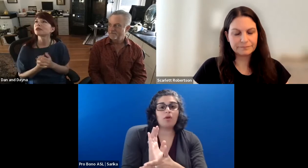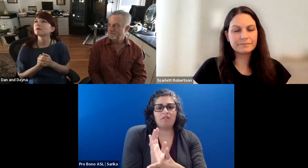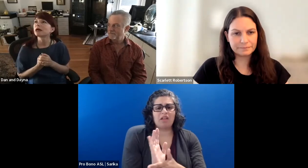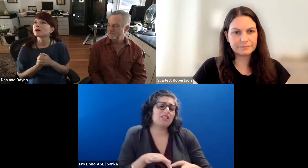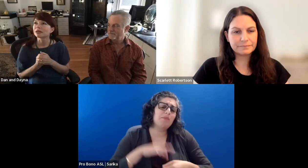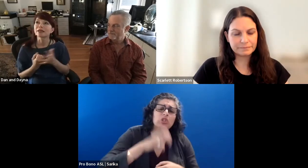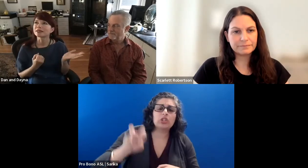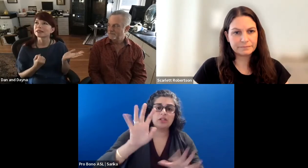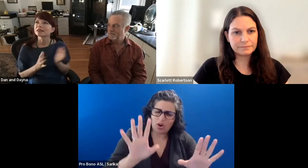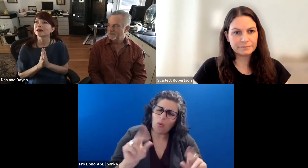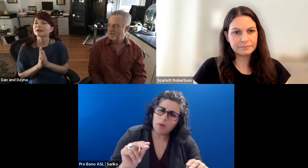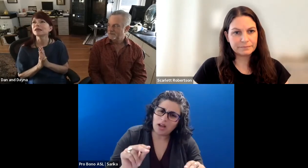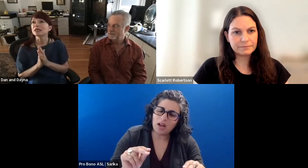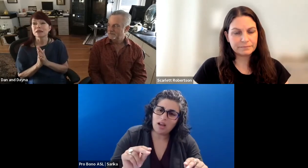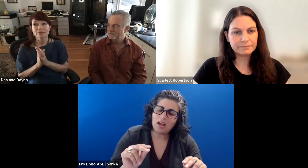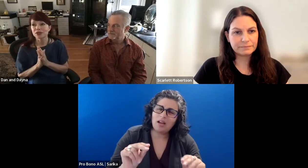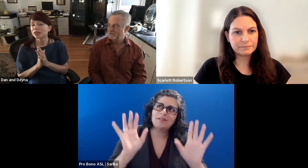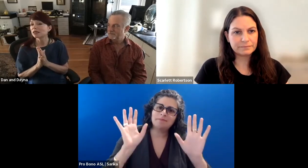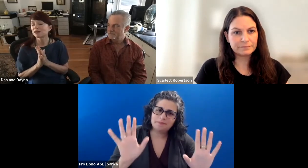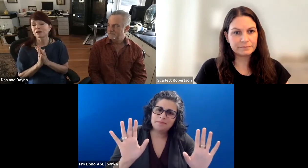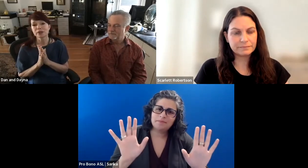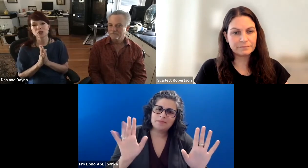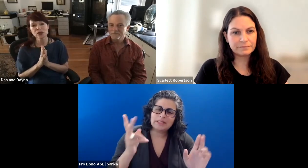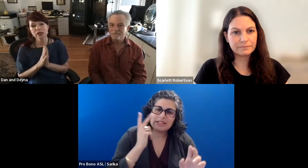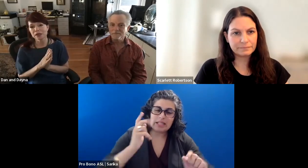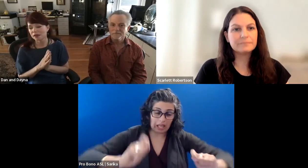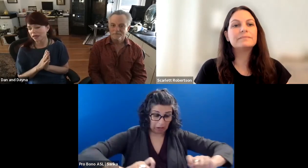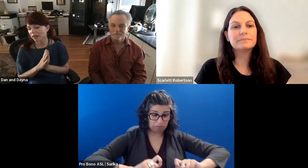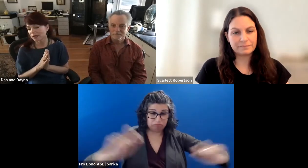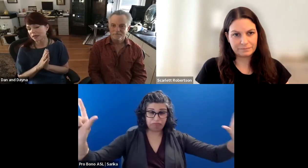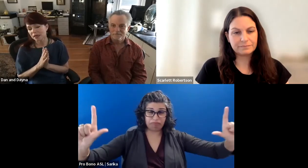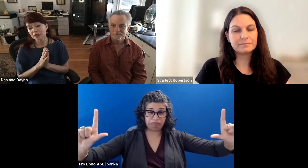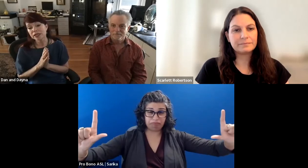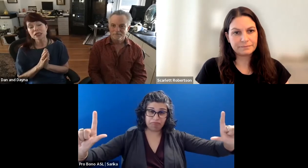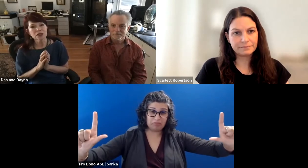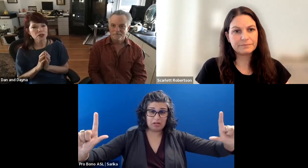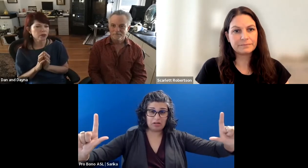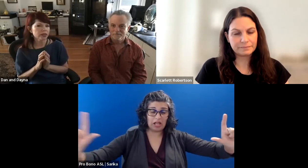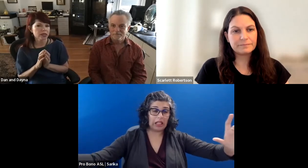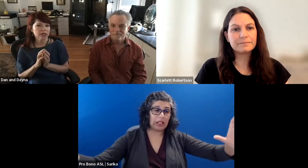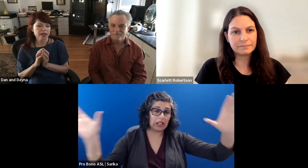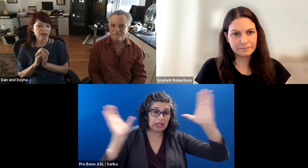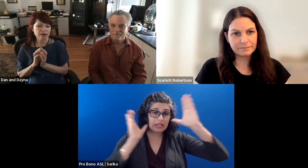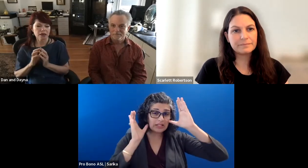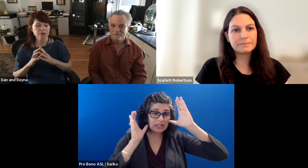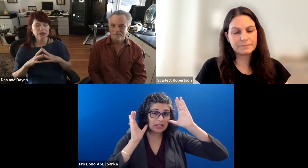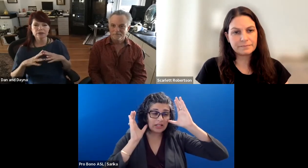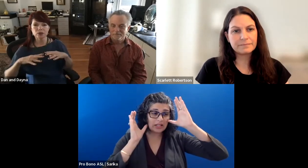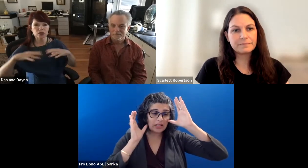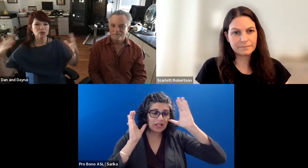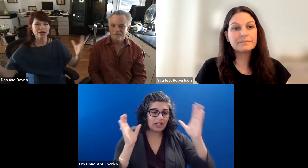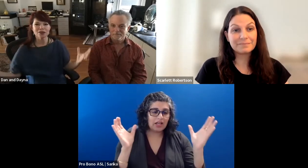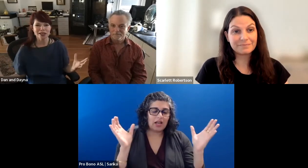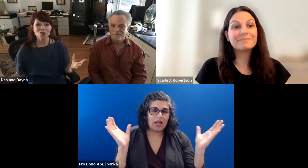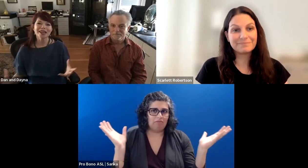there's something about, as Dan said, seeing it on a big screen and listening to it in that